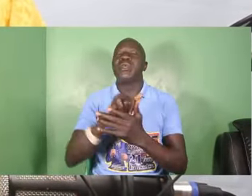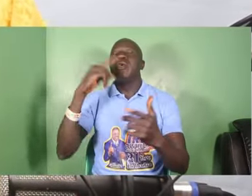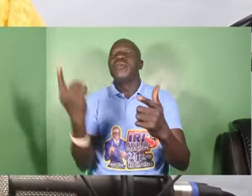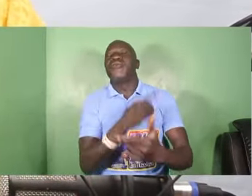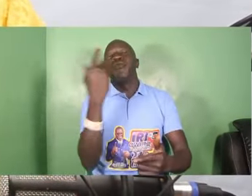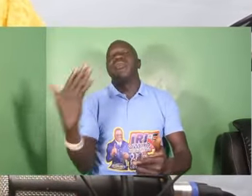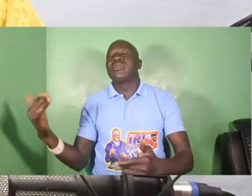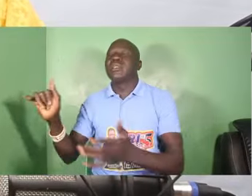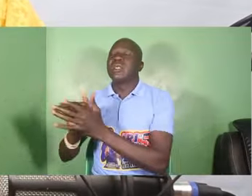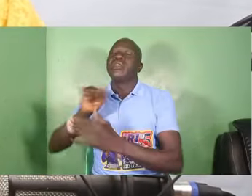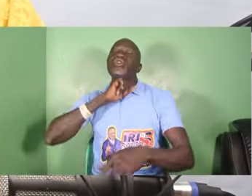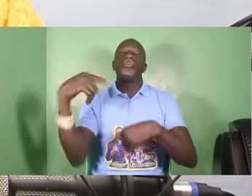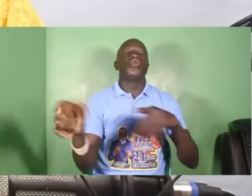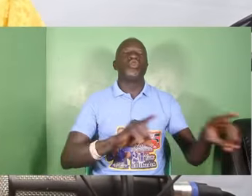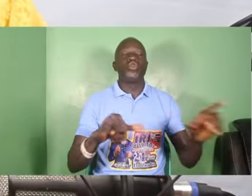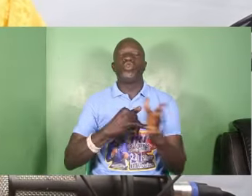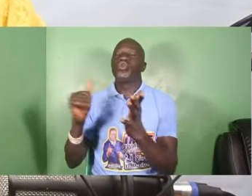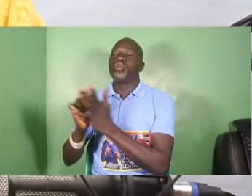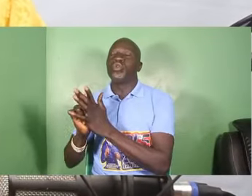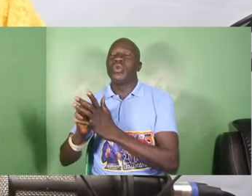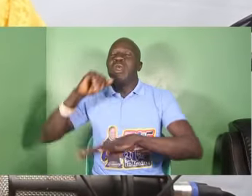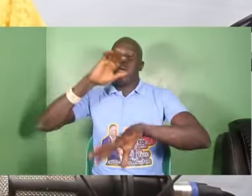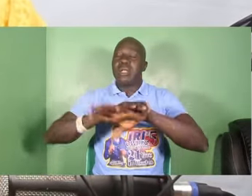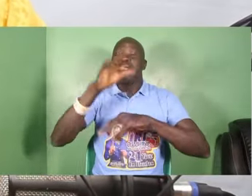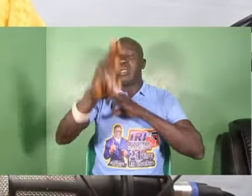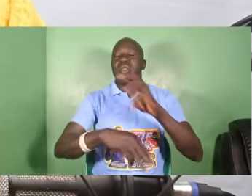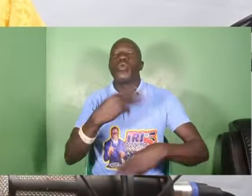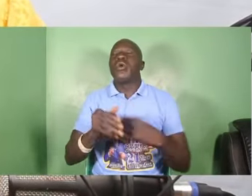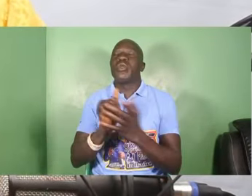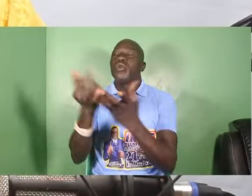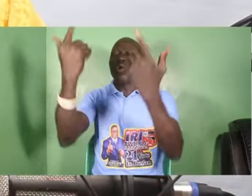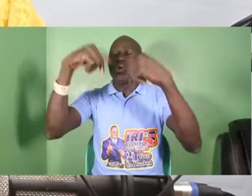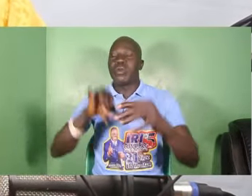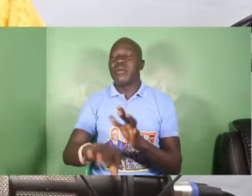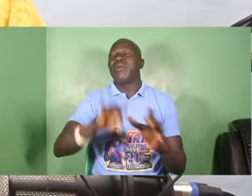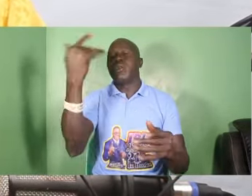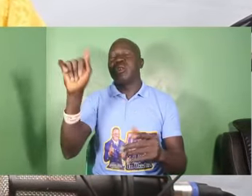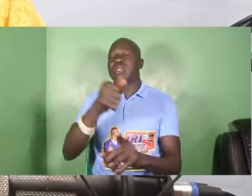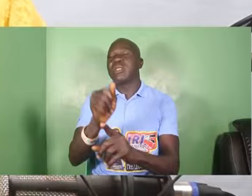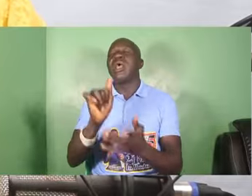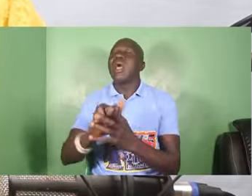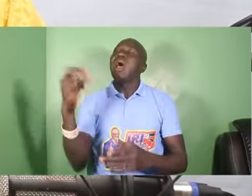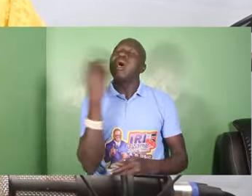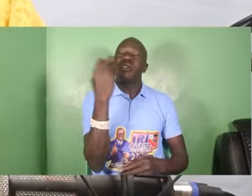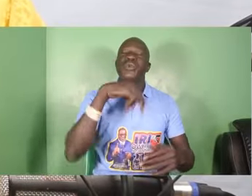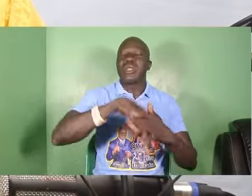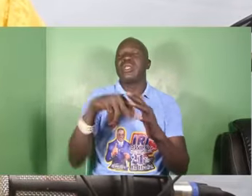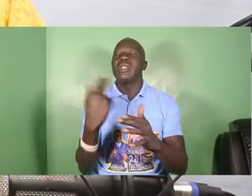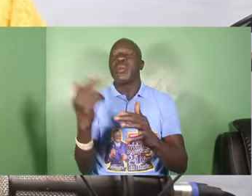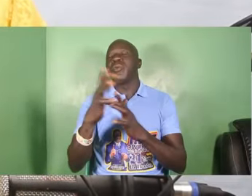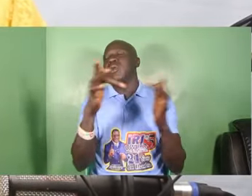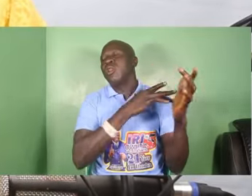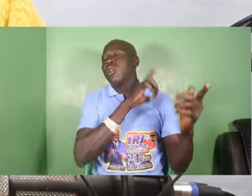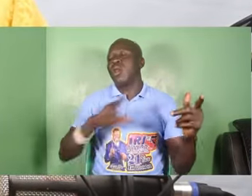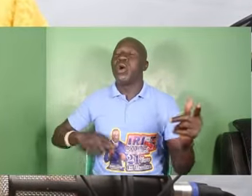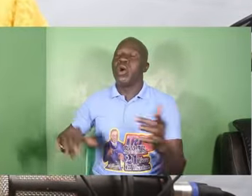akoko ni pe. This is the first statement. Nile aye to wa yi. In this world that you find yourself. Mo we loruko Oluwa. I say it in the